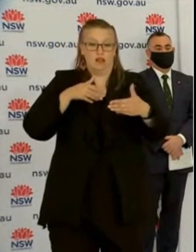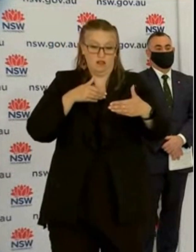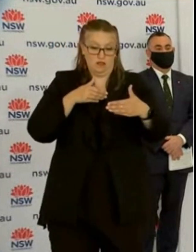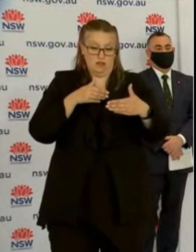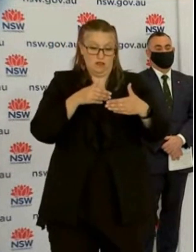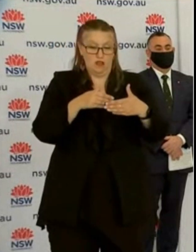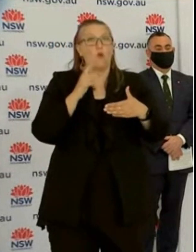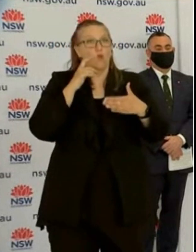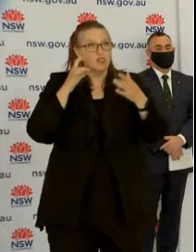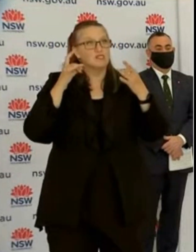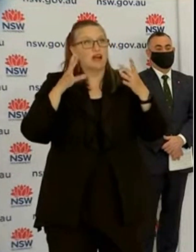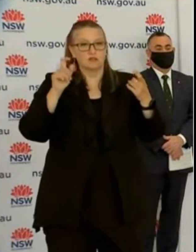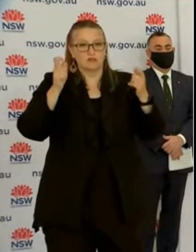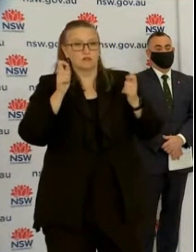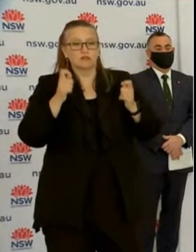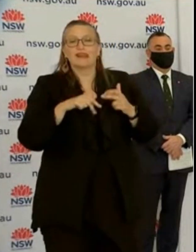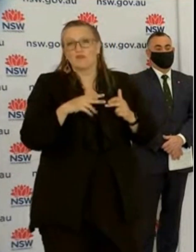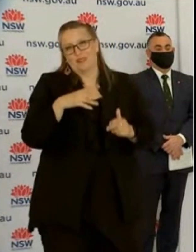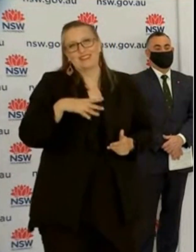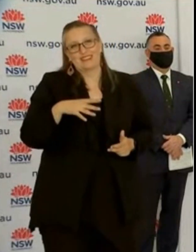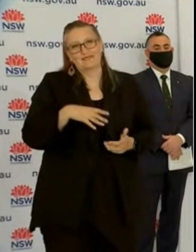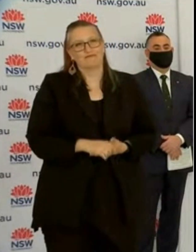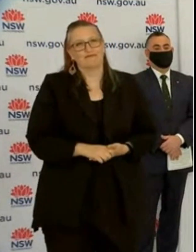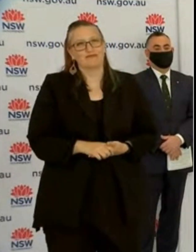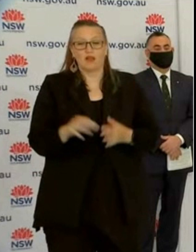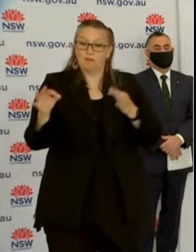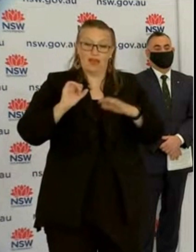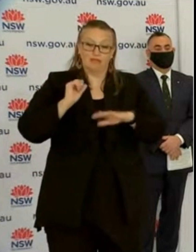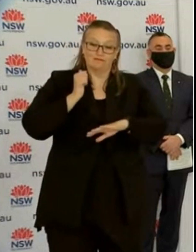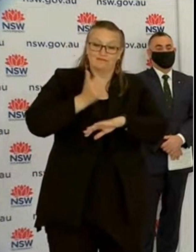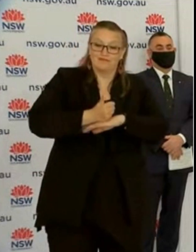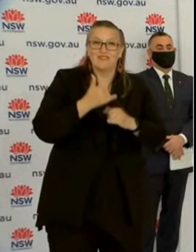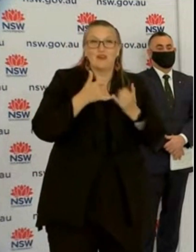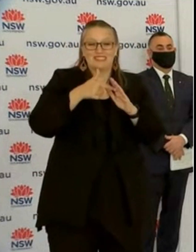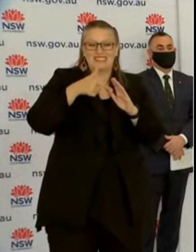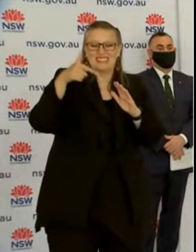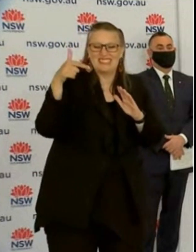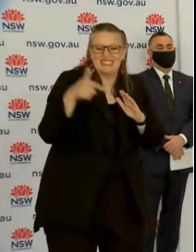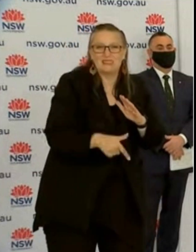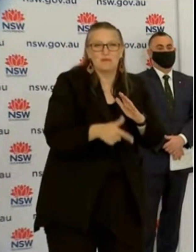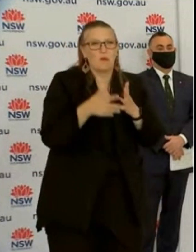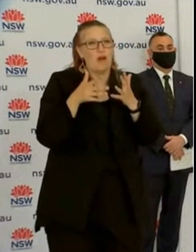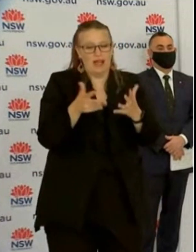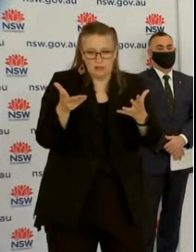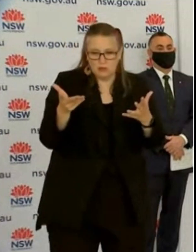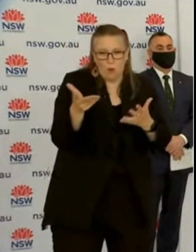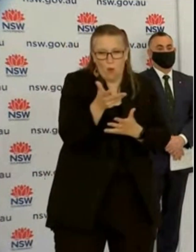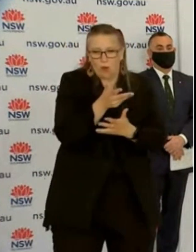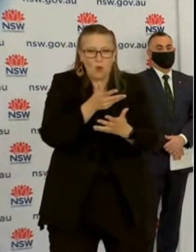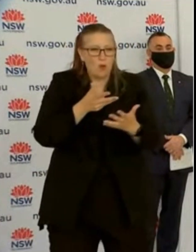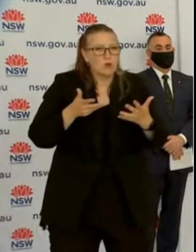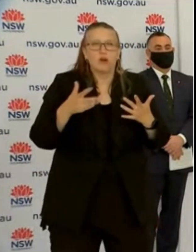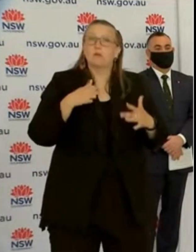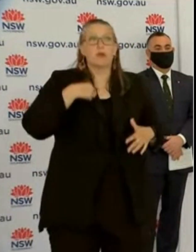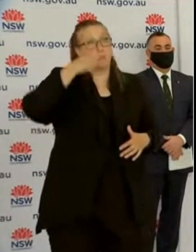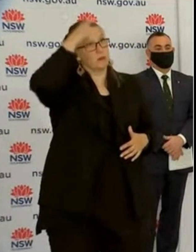be implemented. But as we've said, these plans were put in place in a very detailed and consultative way, in a